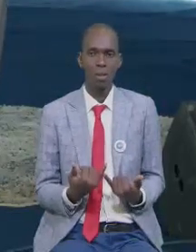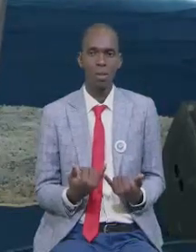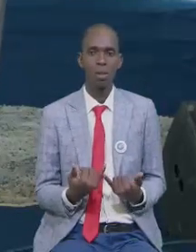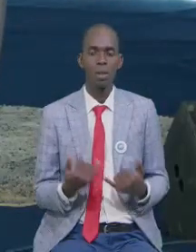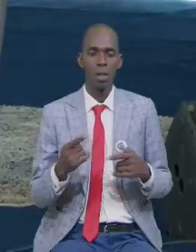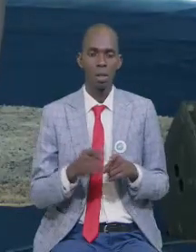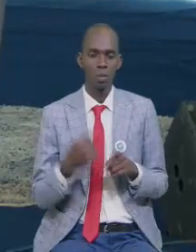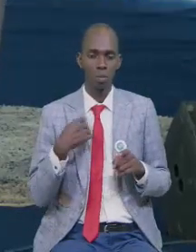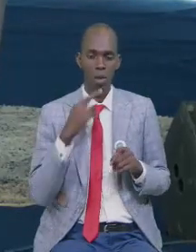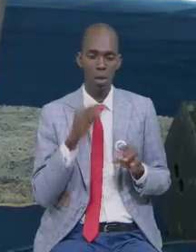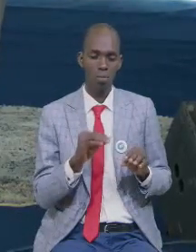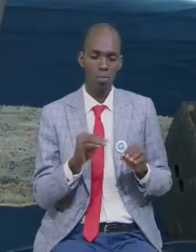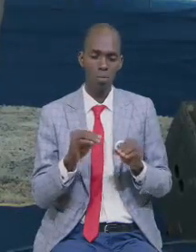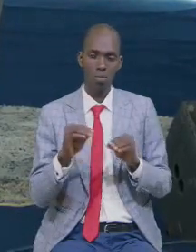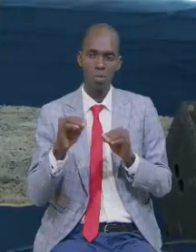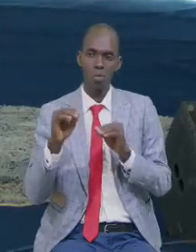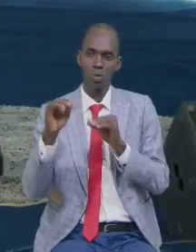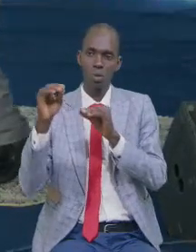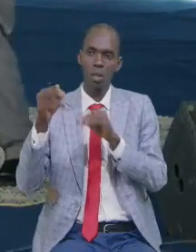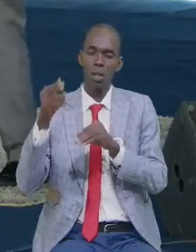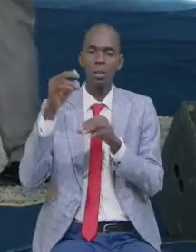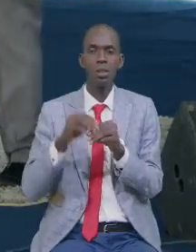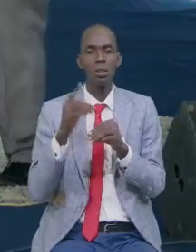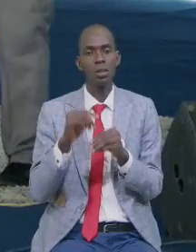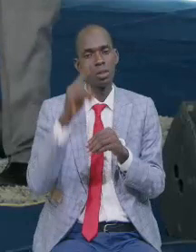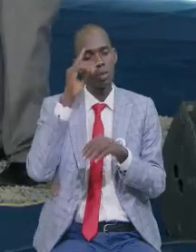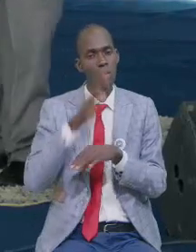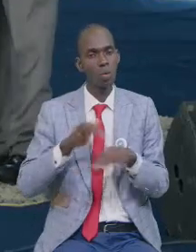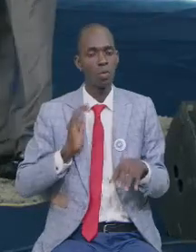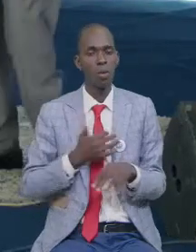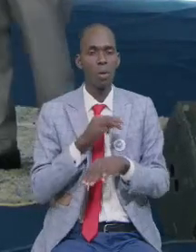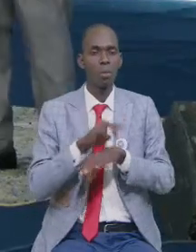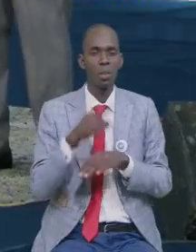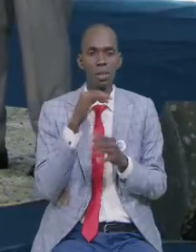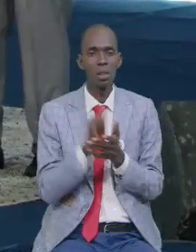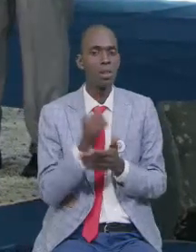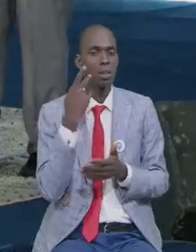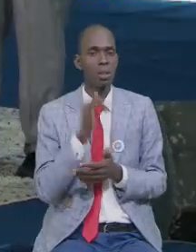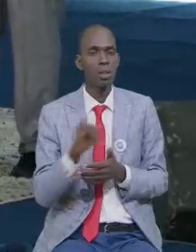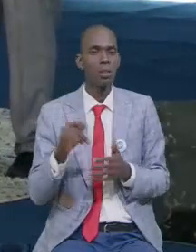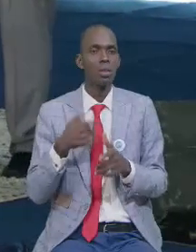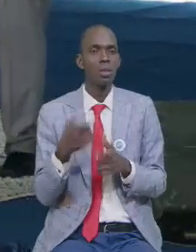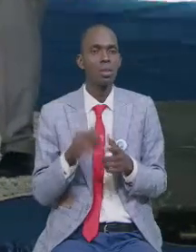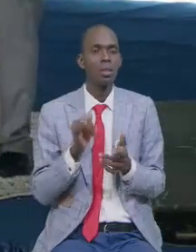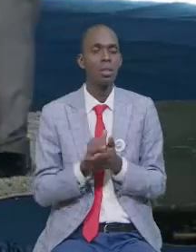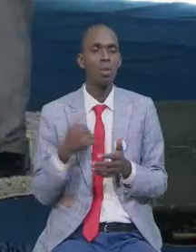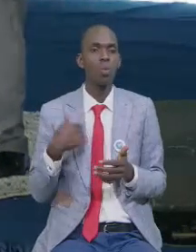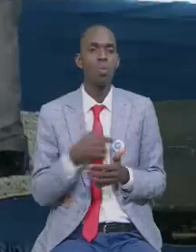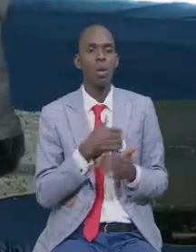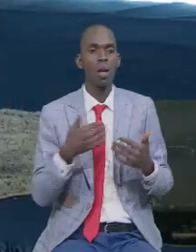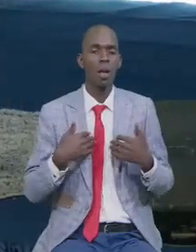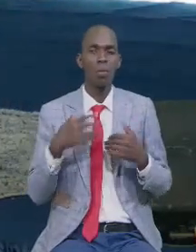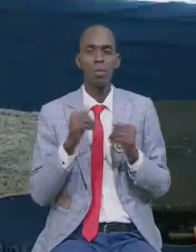moving on in the calling of our ministry. It says, seeing then that we have a great high priest